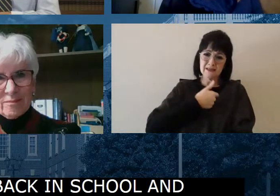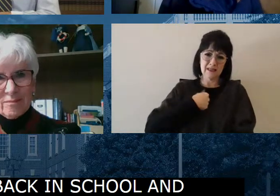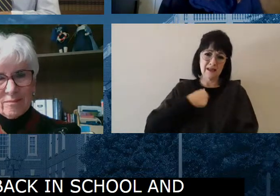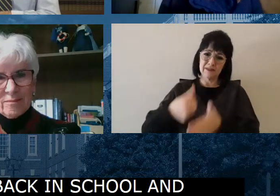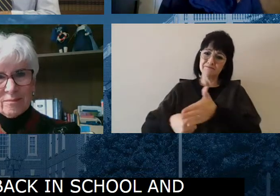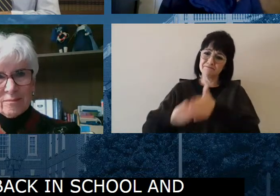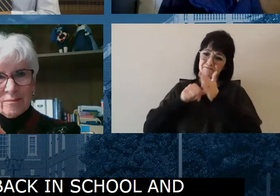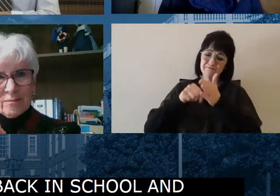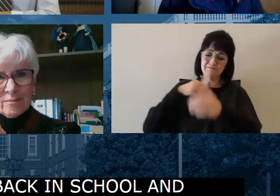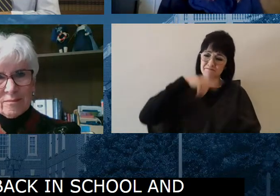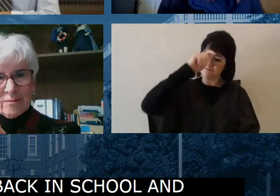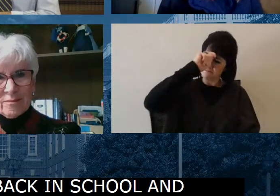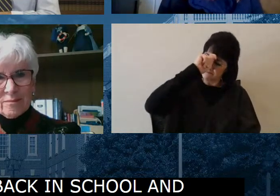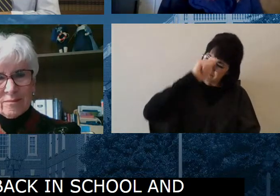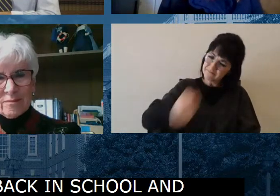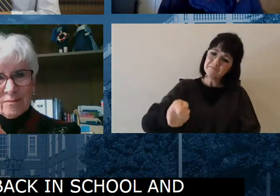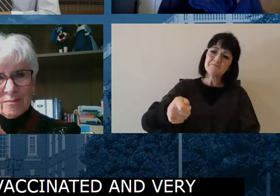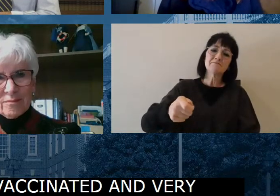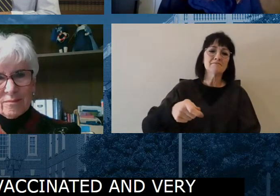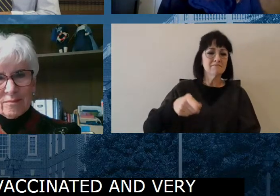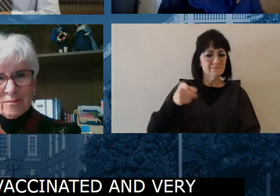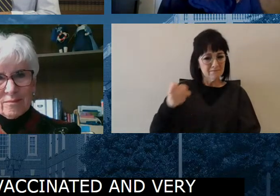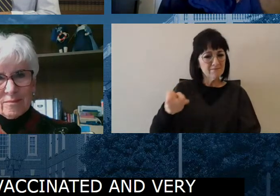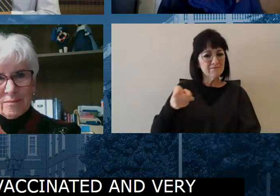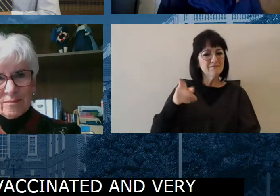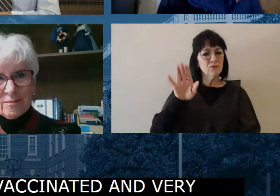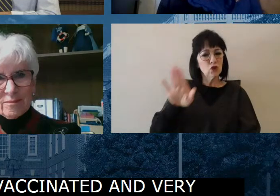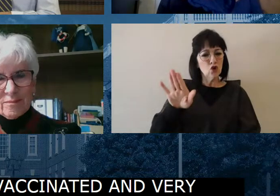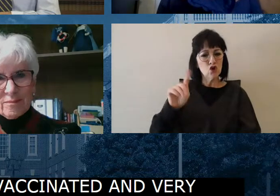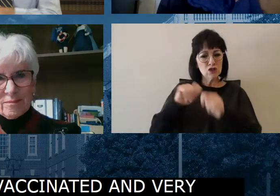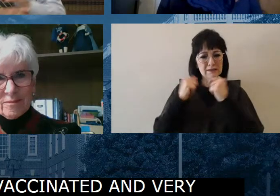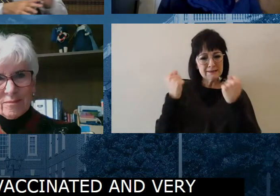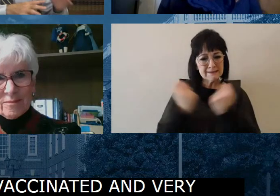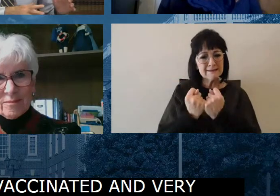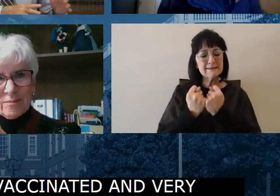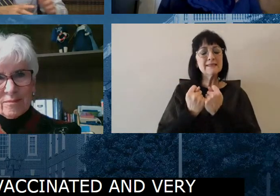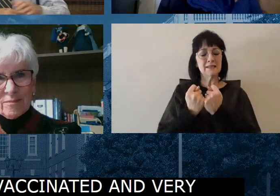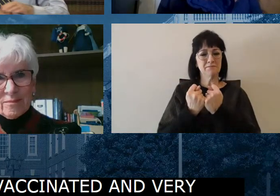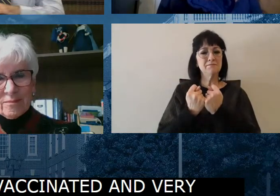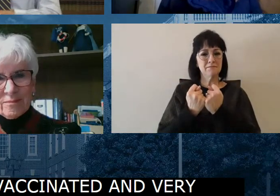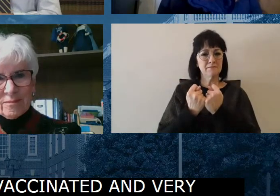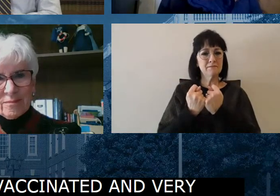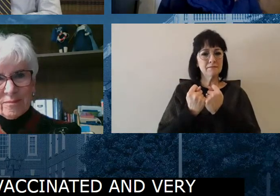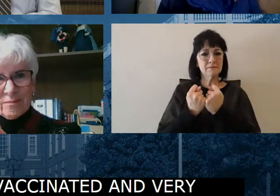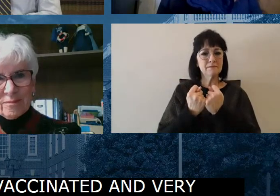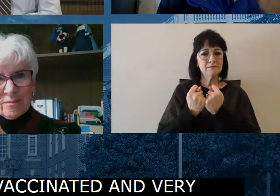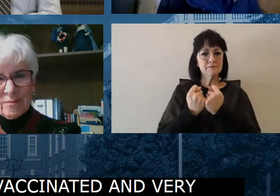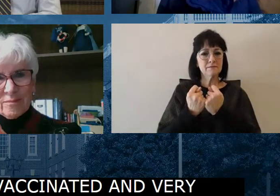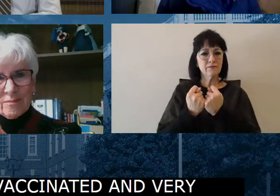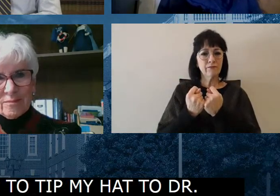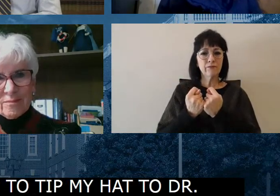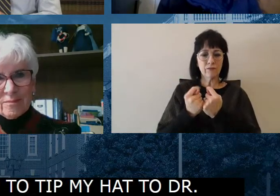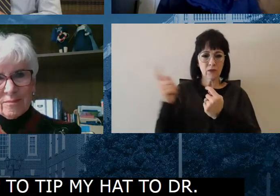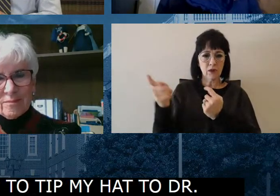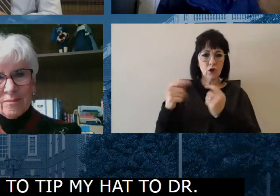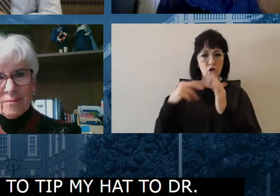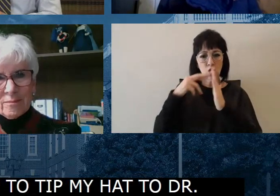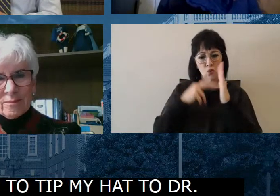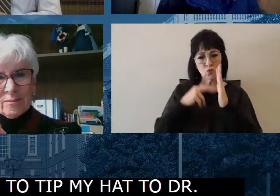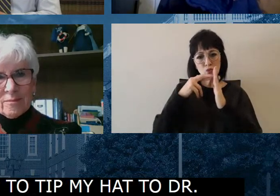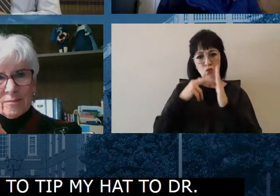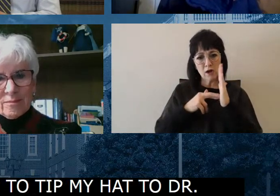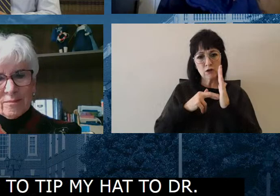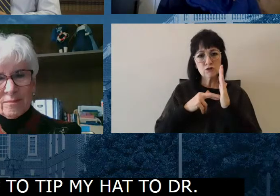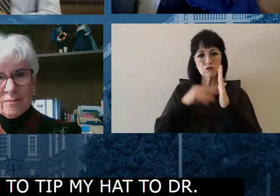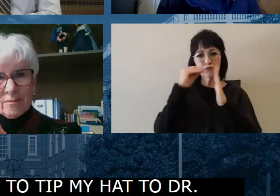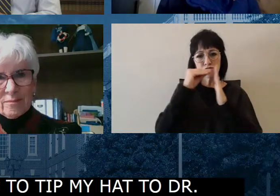team, Christine, and the rest of the gang for really leaning into particularly getting the names registered for